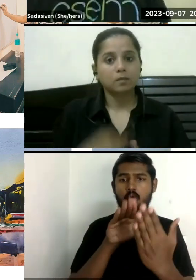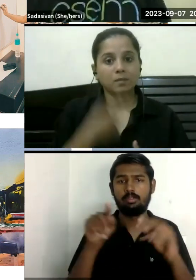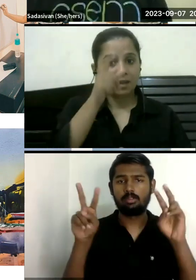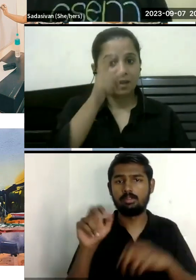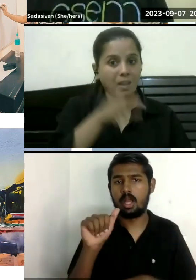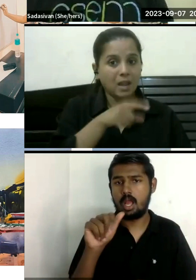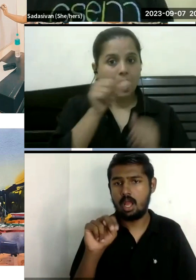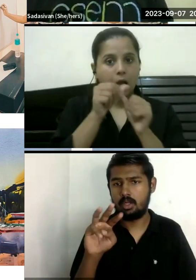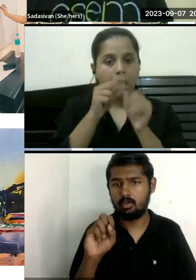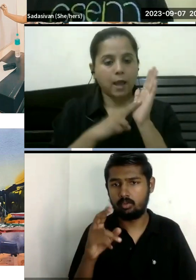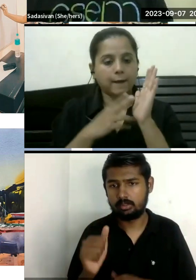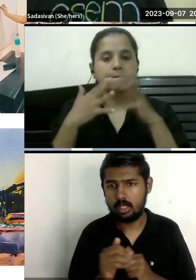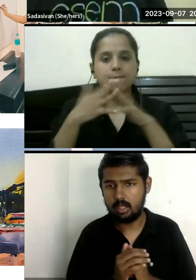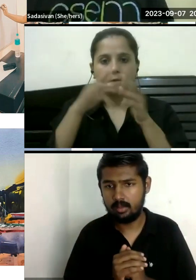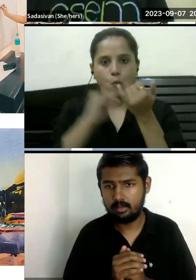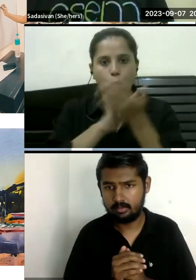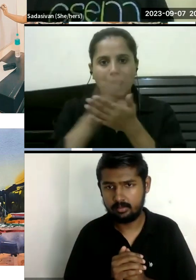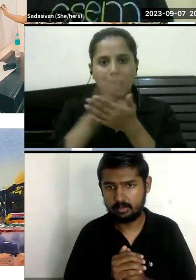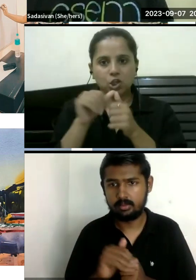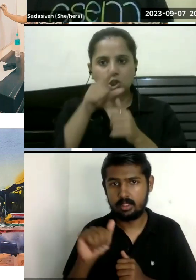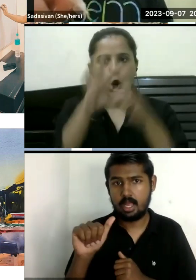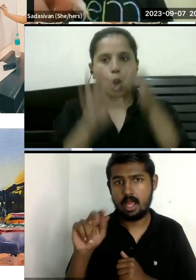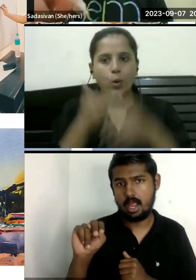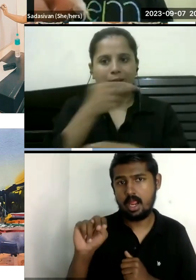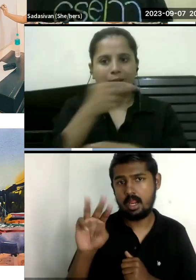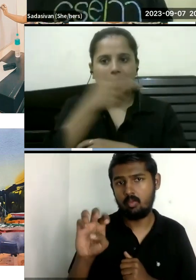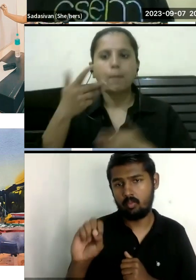West Bengal, at the community